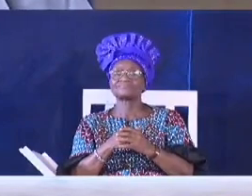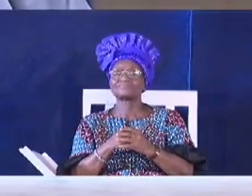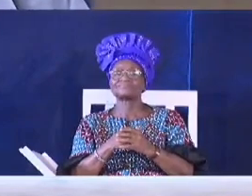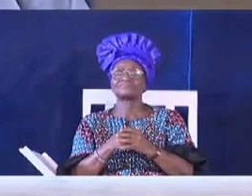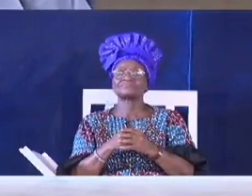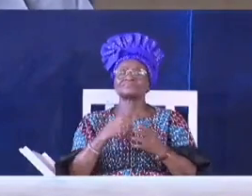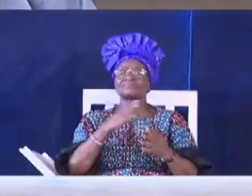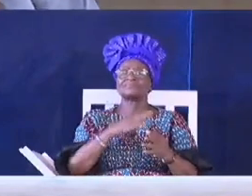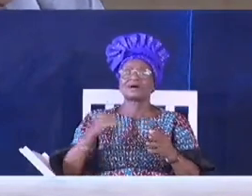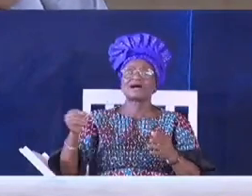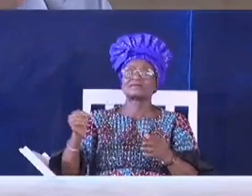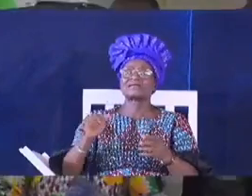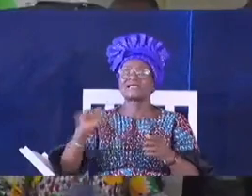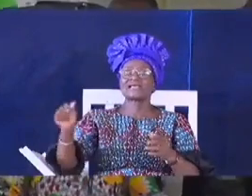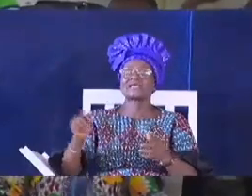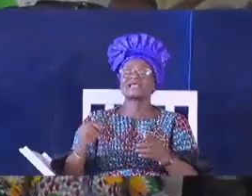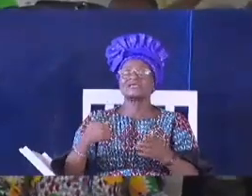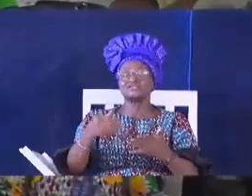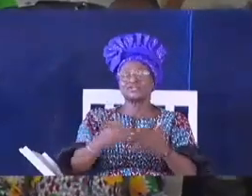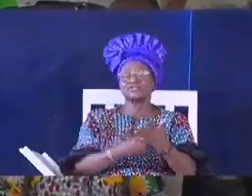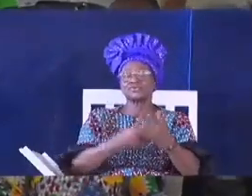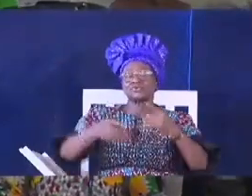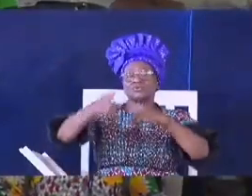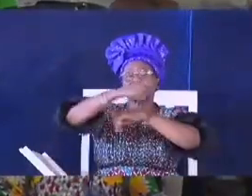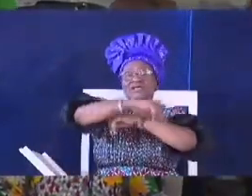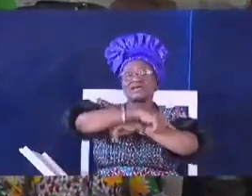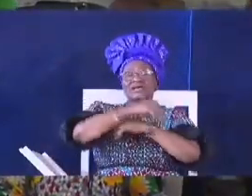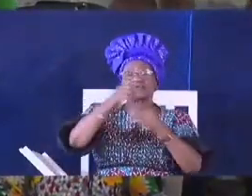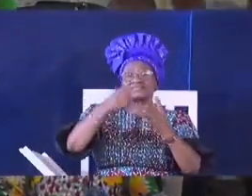And a new day begins for you.